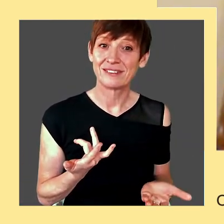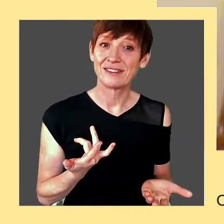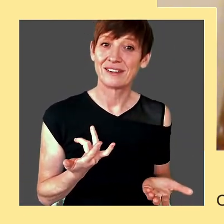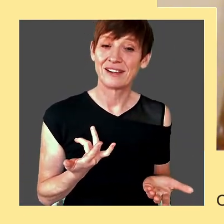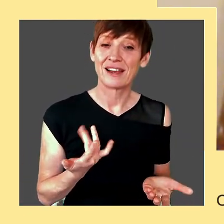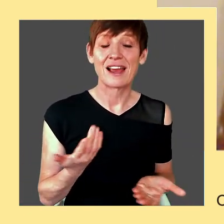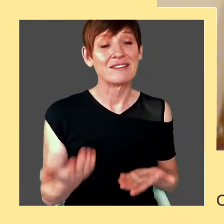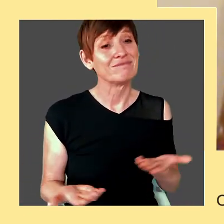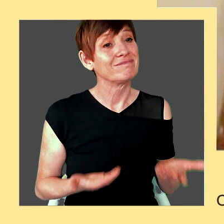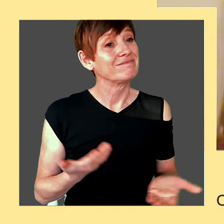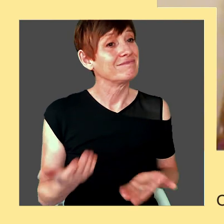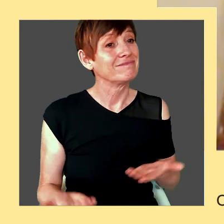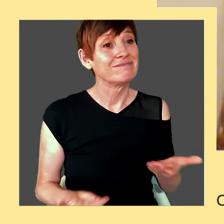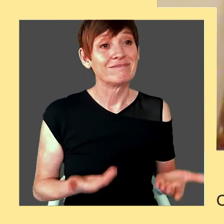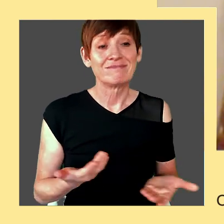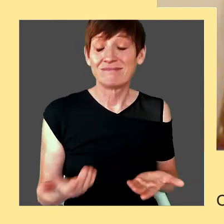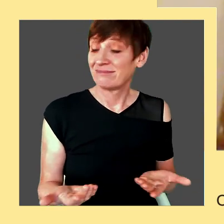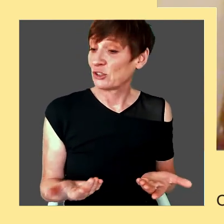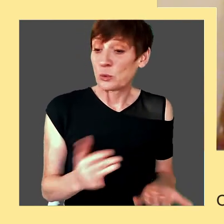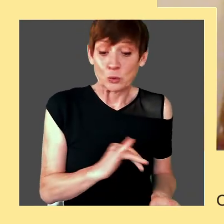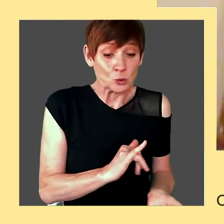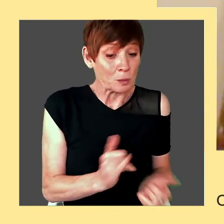studentship is happened by through your